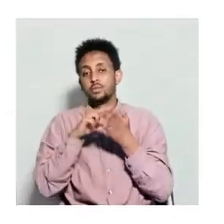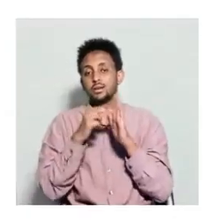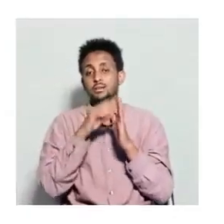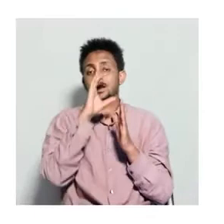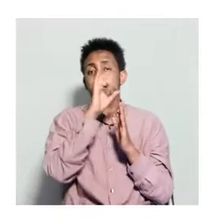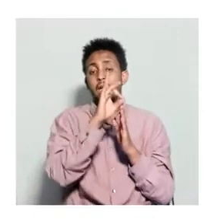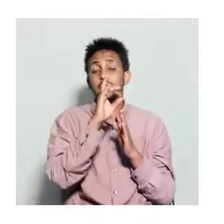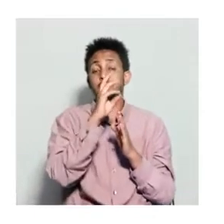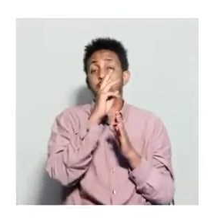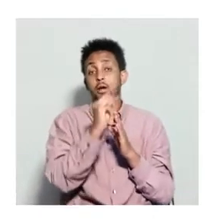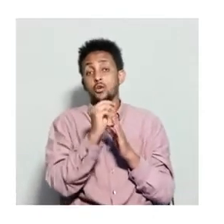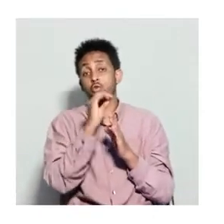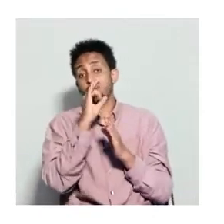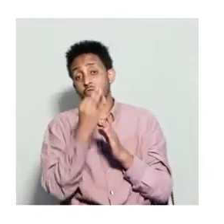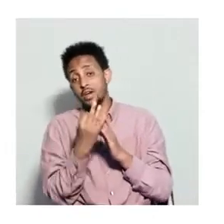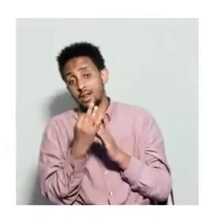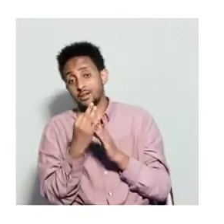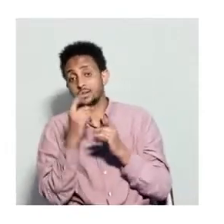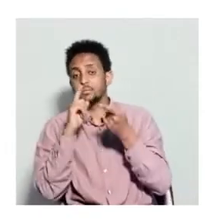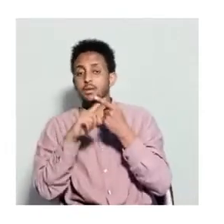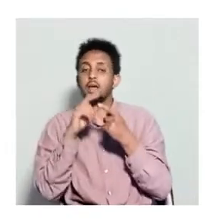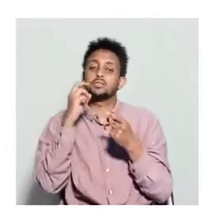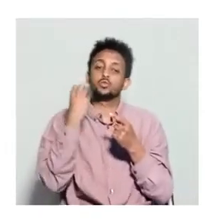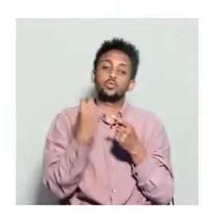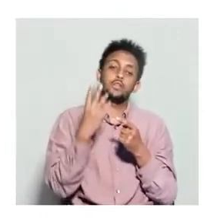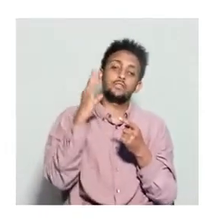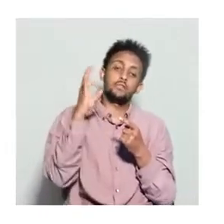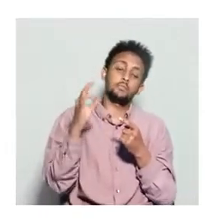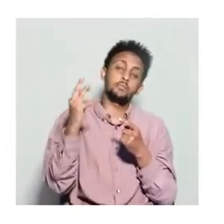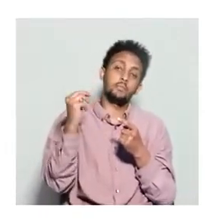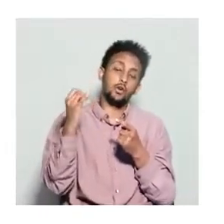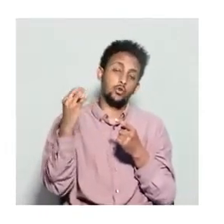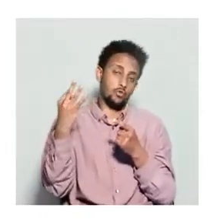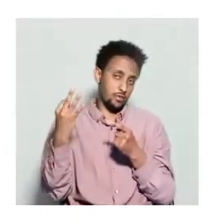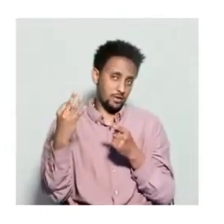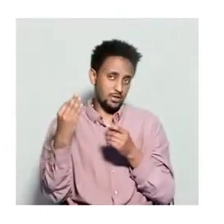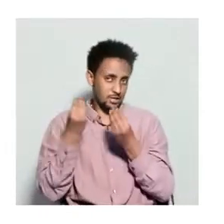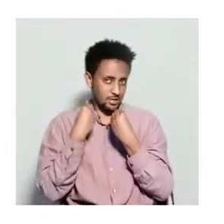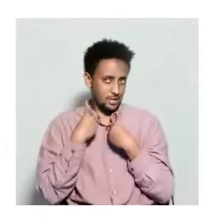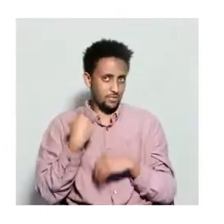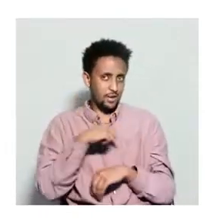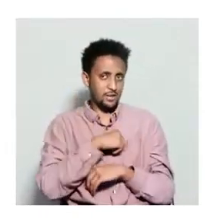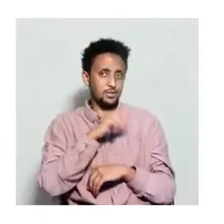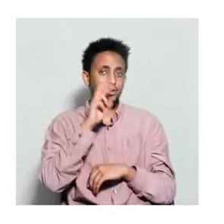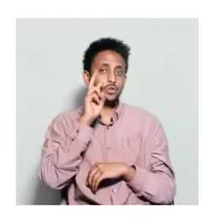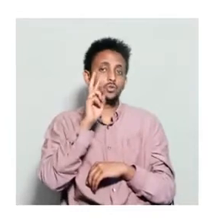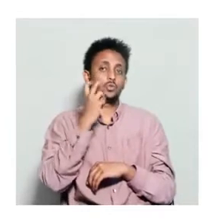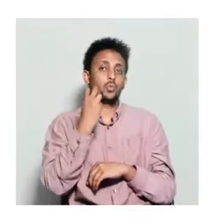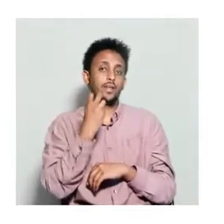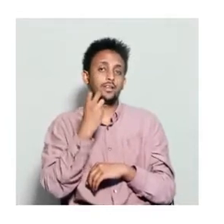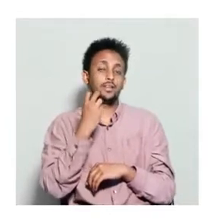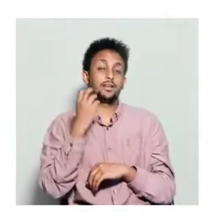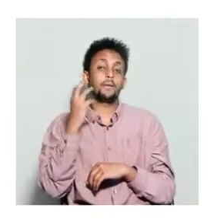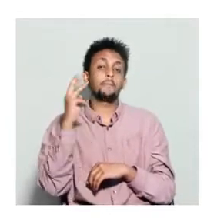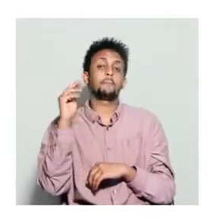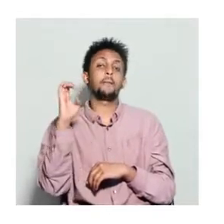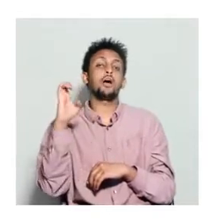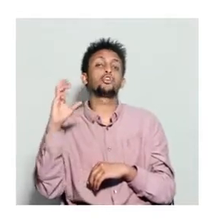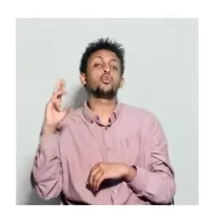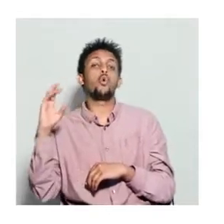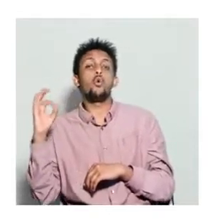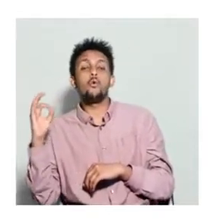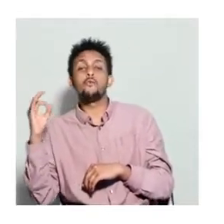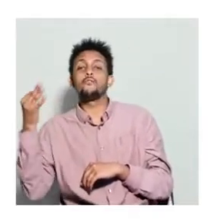8 microfarad plus 12 microfarad gives us 20 microfarad is